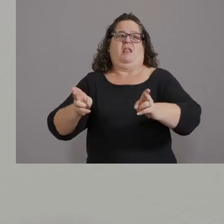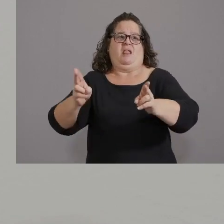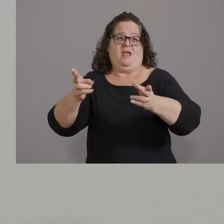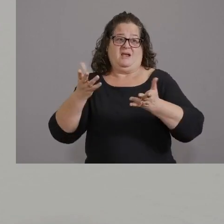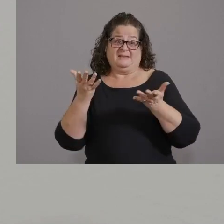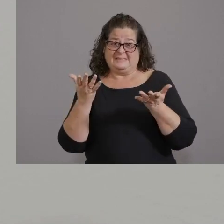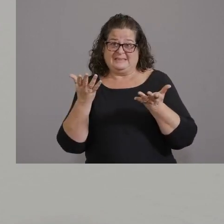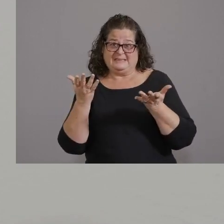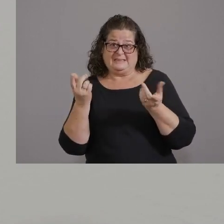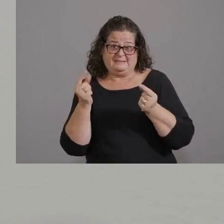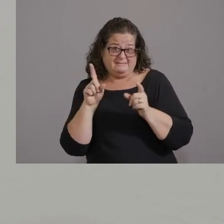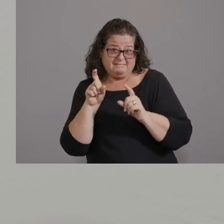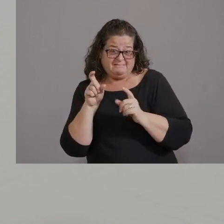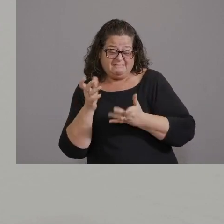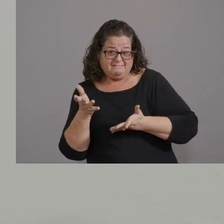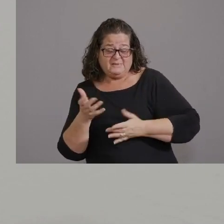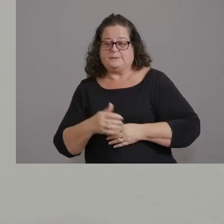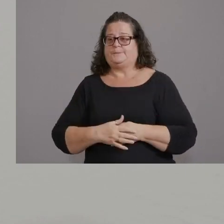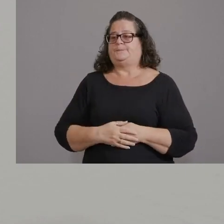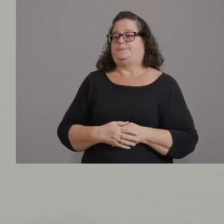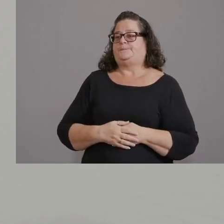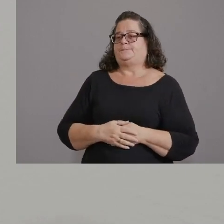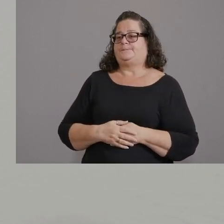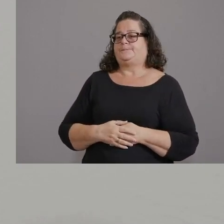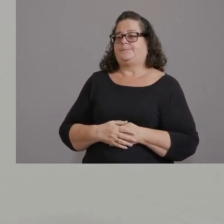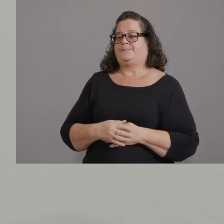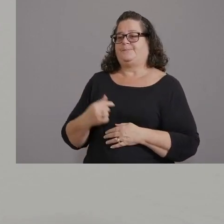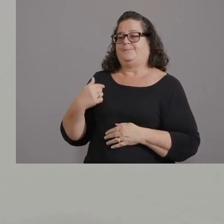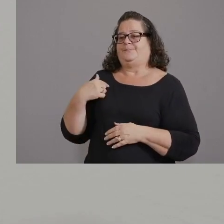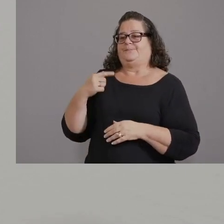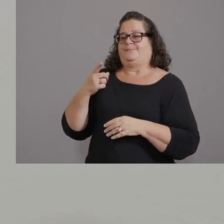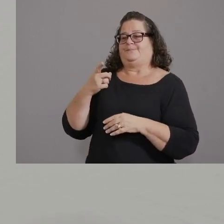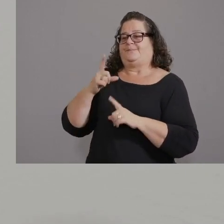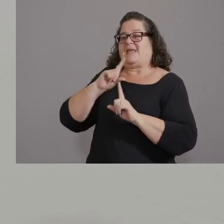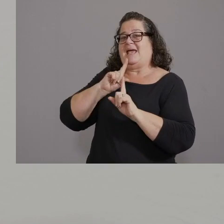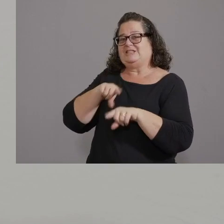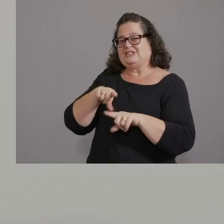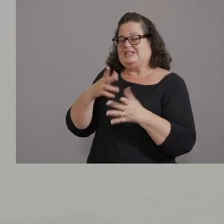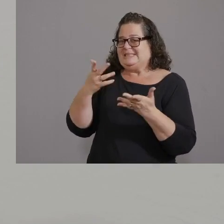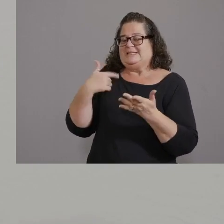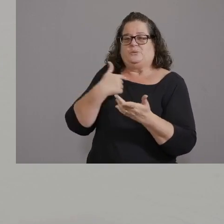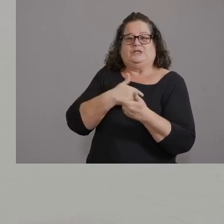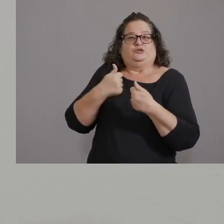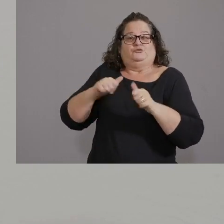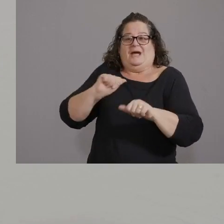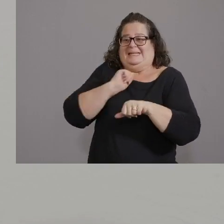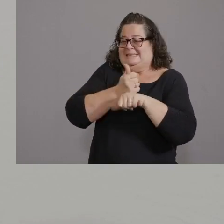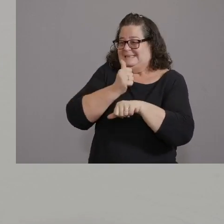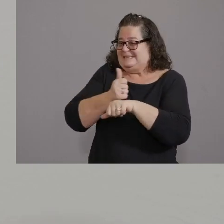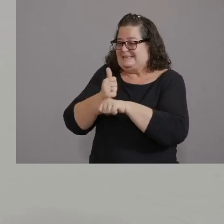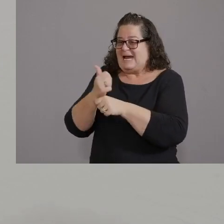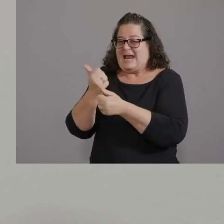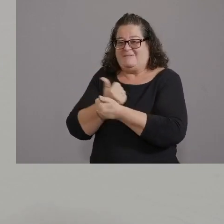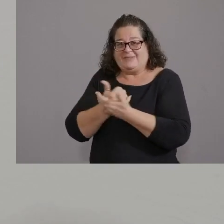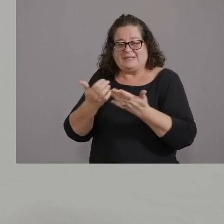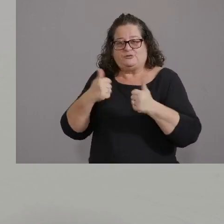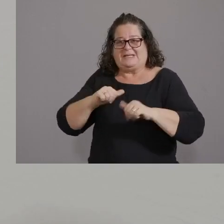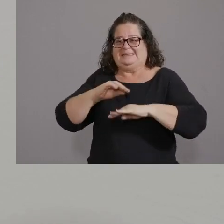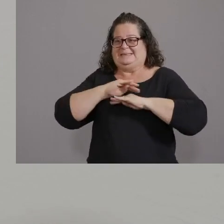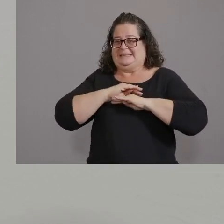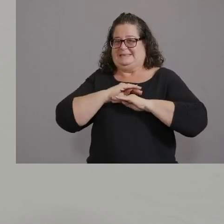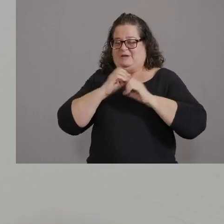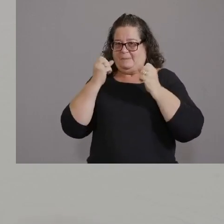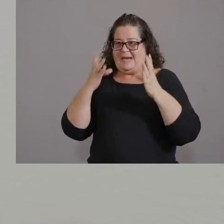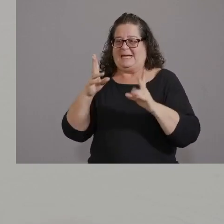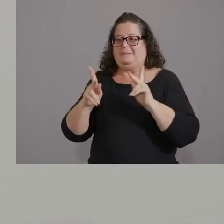have everything in place to try to accommodate the large numbers of people that are wanting to be